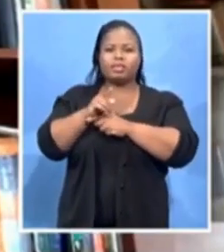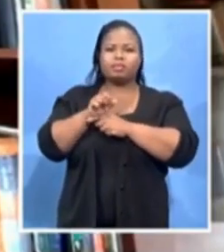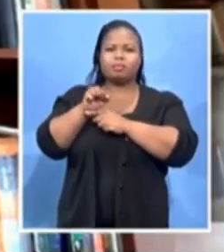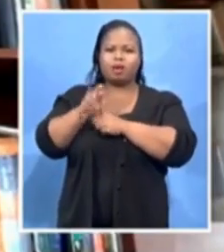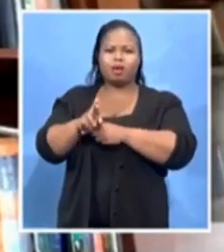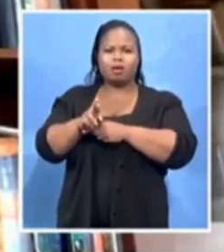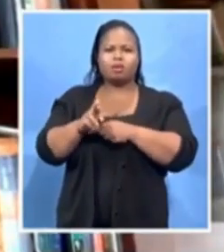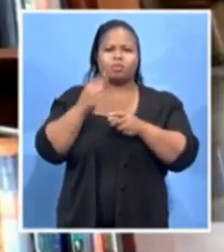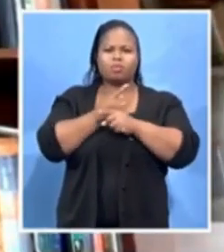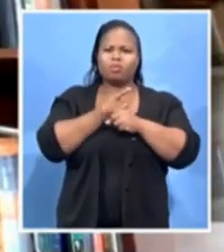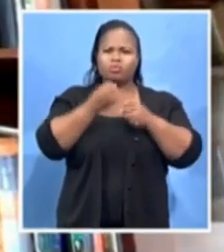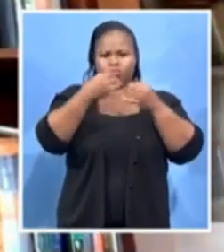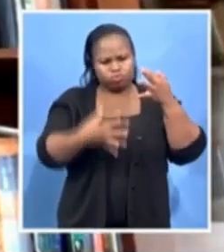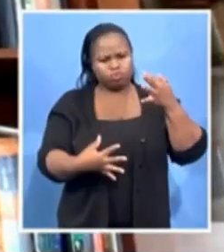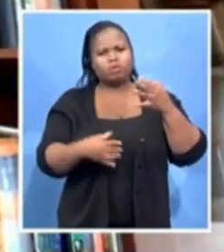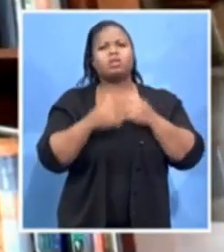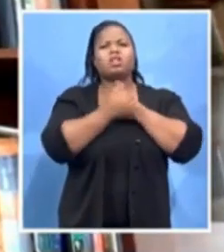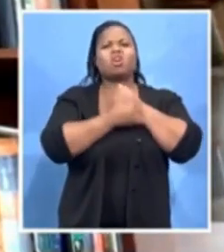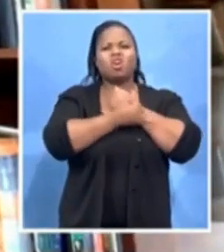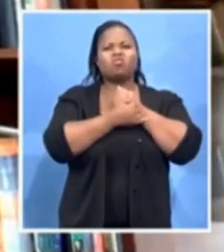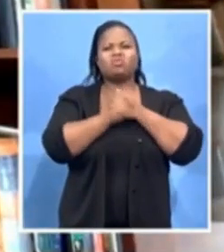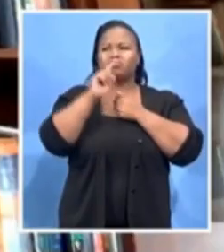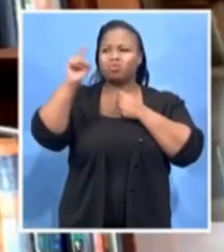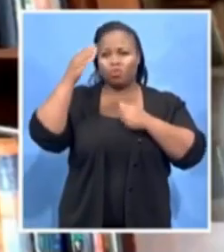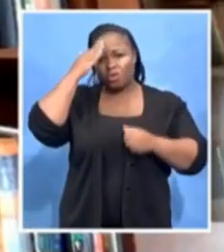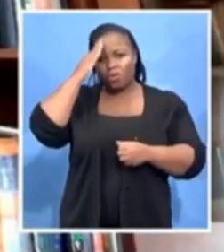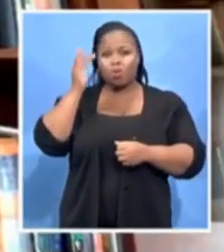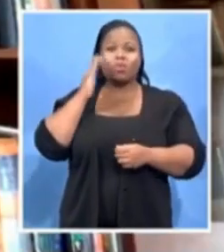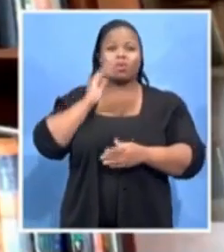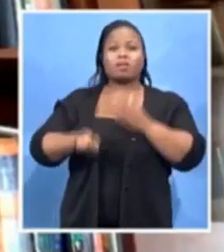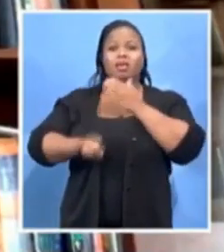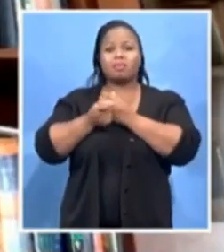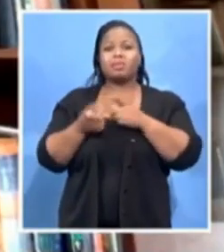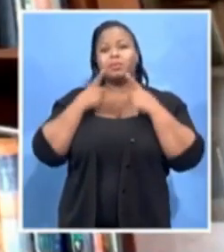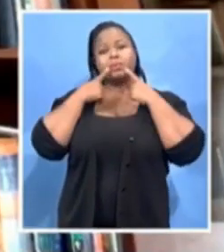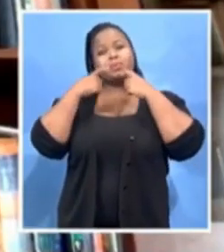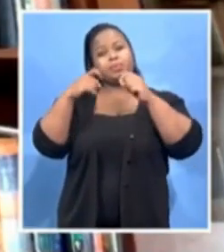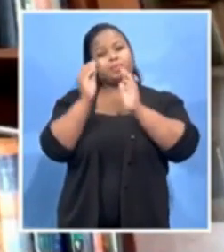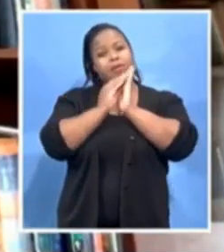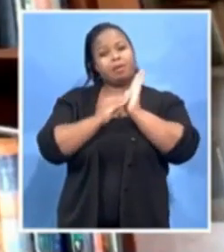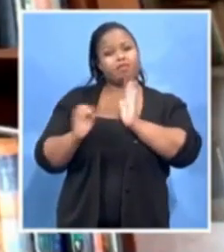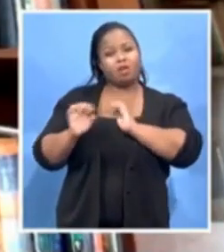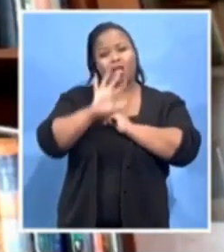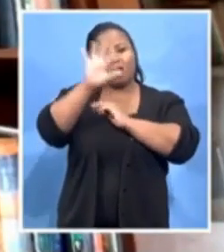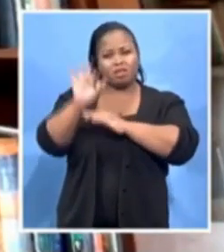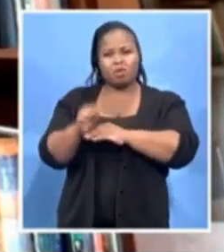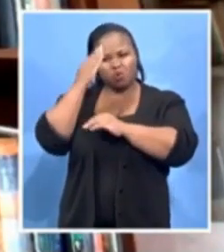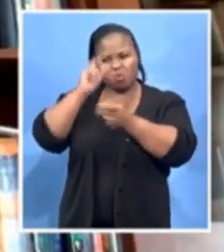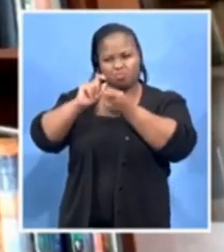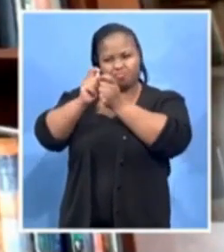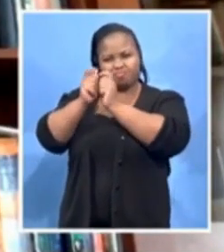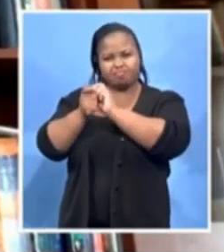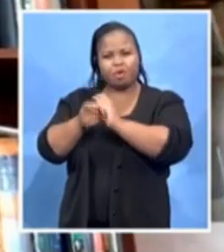that particular exercise of the partition of Africa was deliberately designed to ensure that African countries were easy